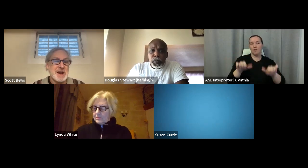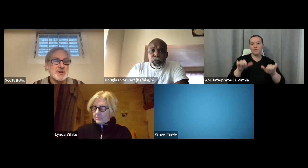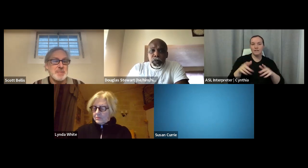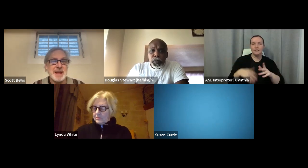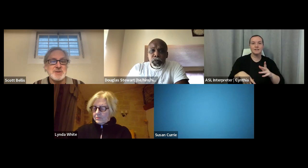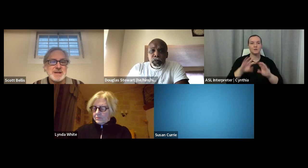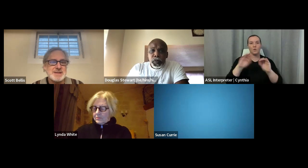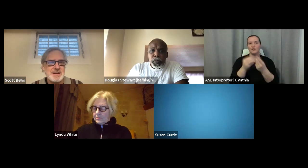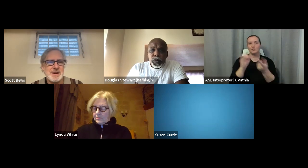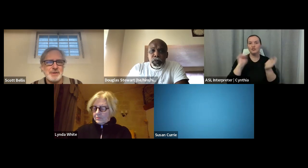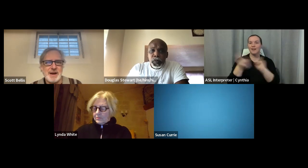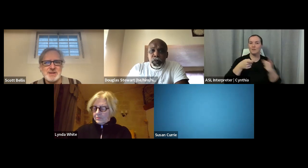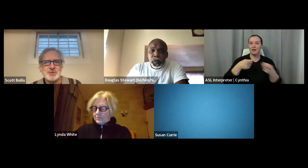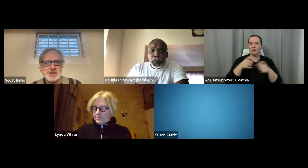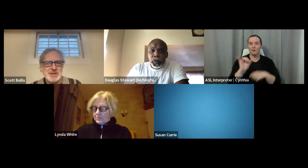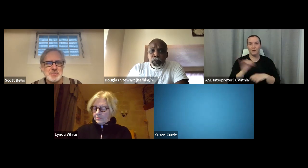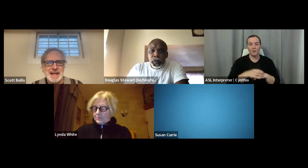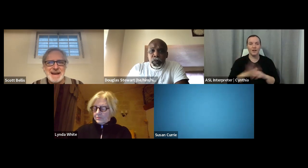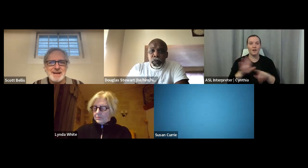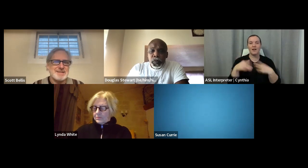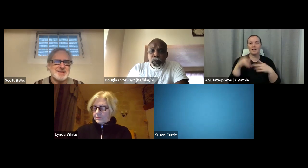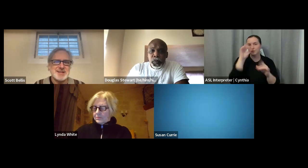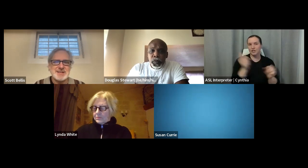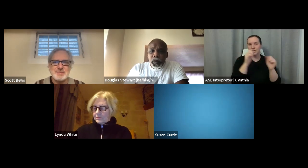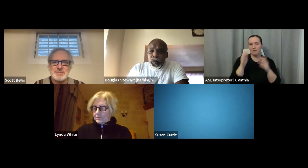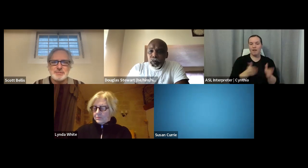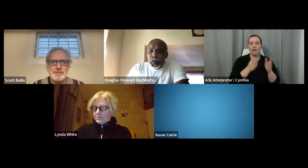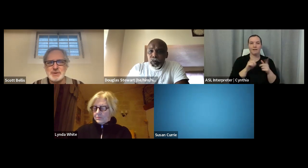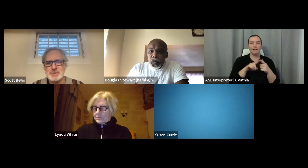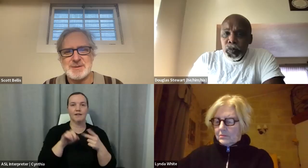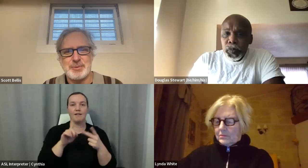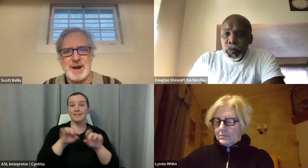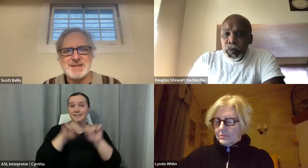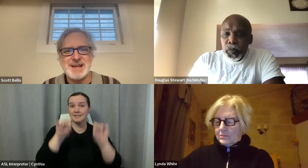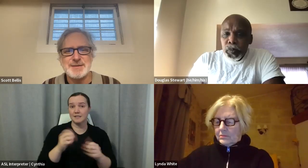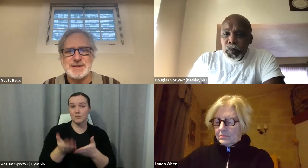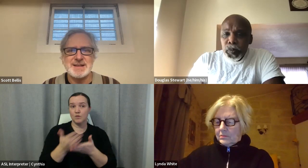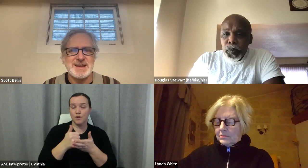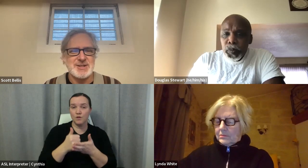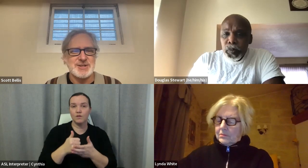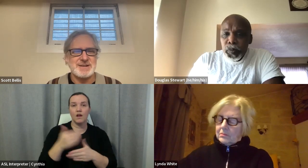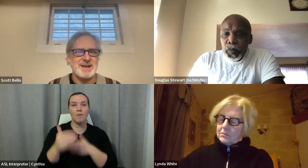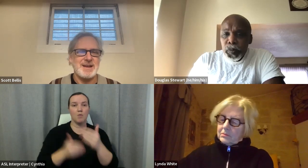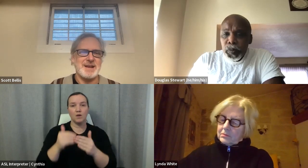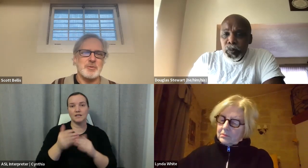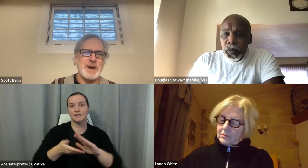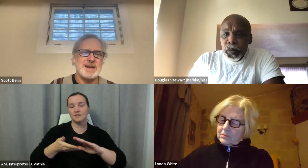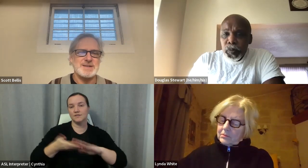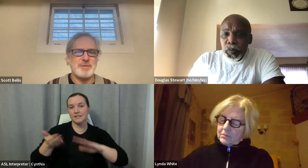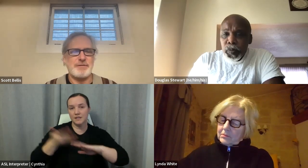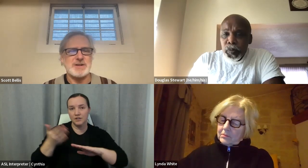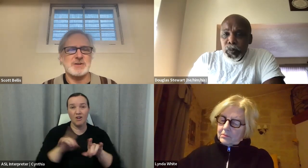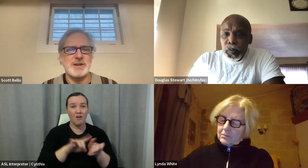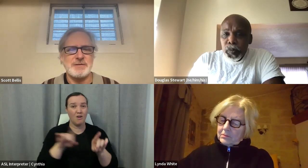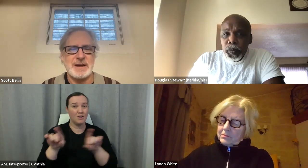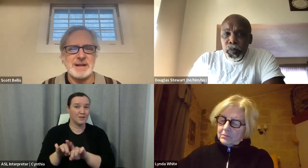organizational change management, providing strategic planning, systems reviews, process facilitation, and a range